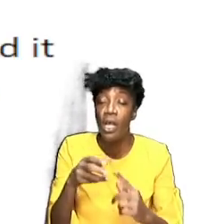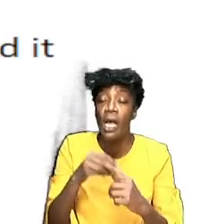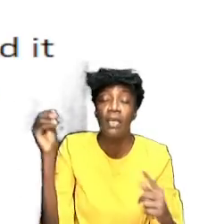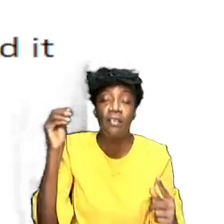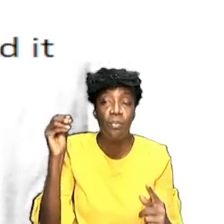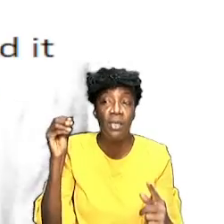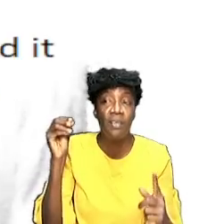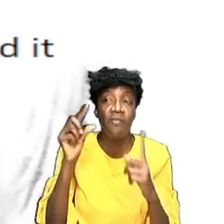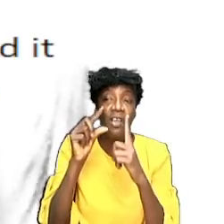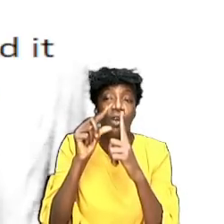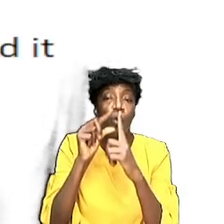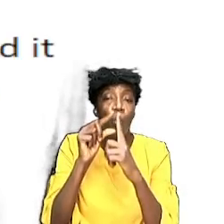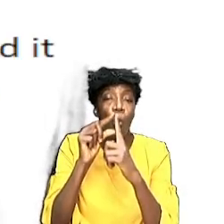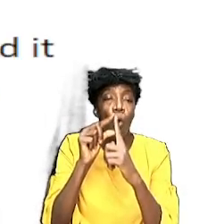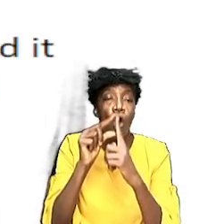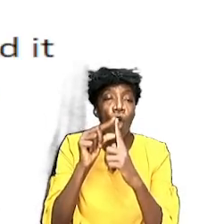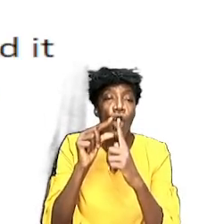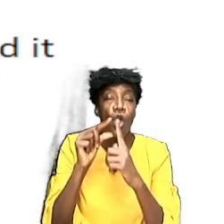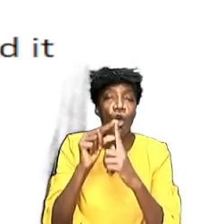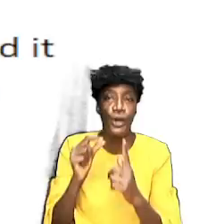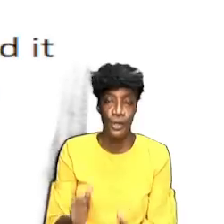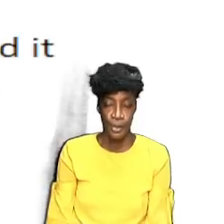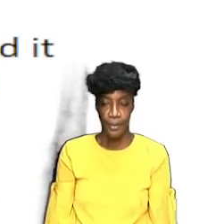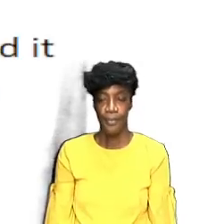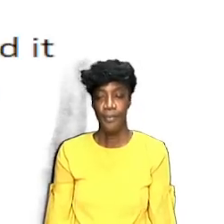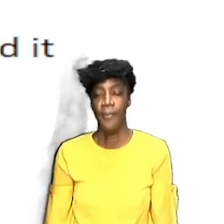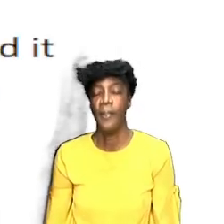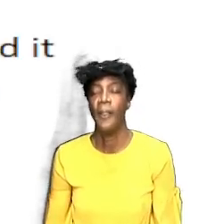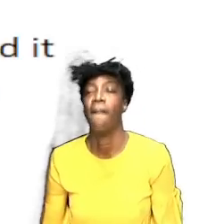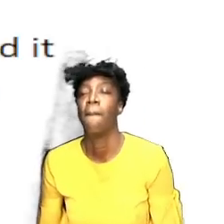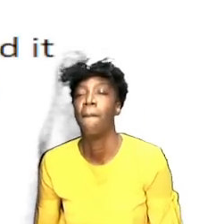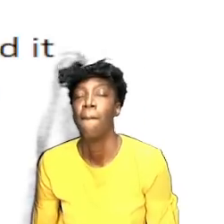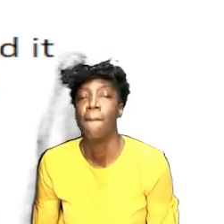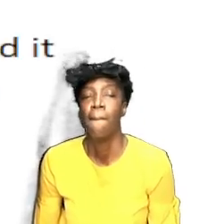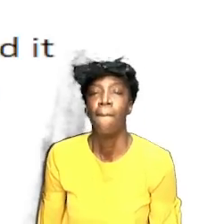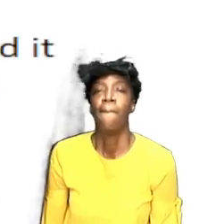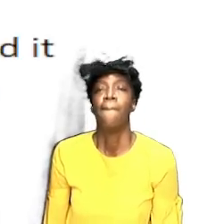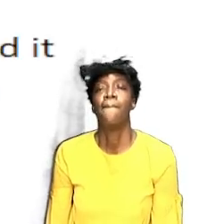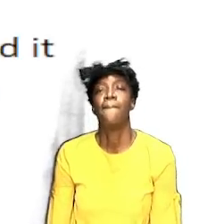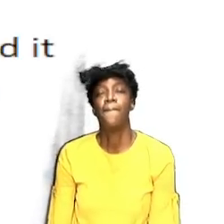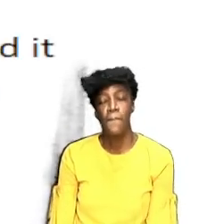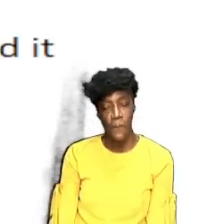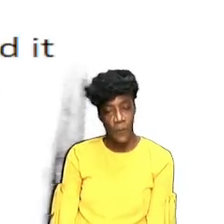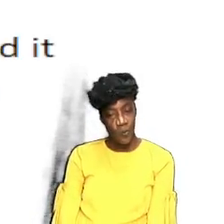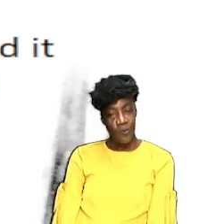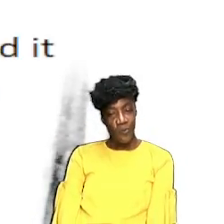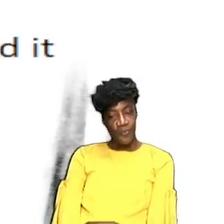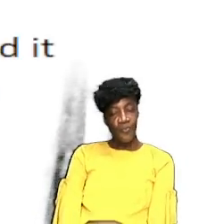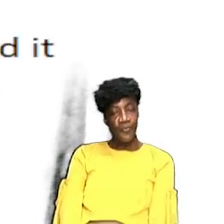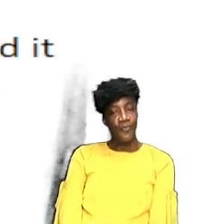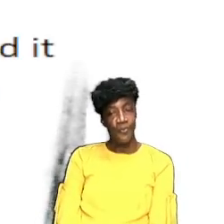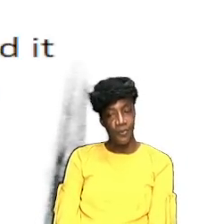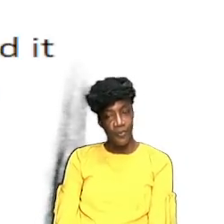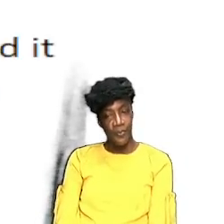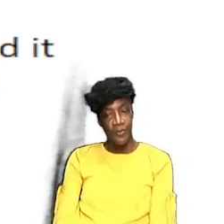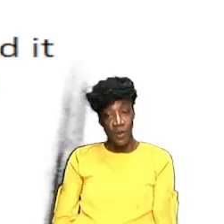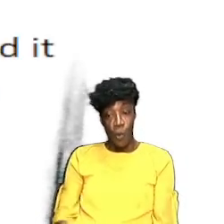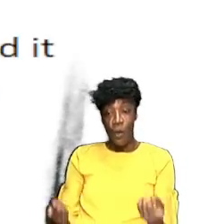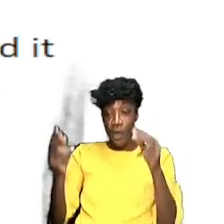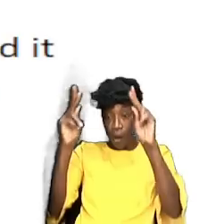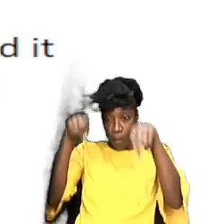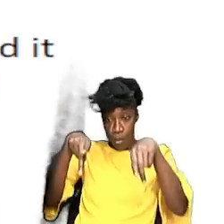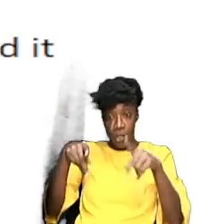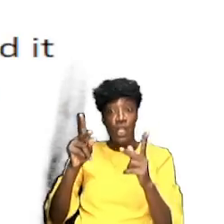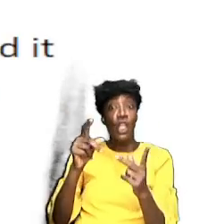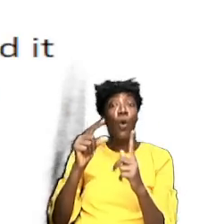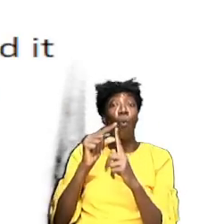specific word to deal with that particular situation. So, when we apply the word of